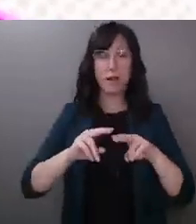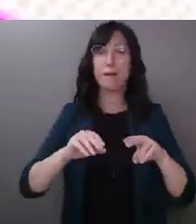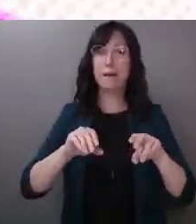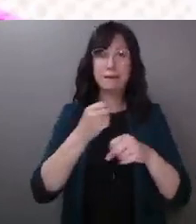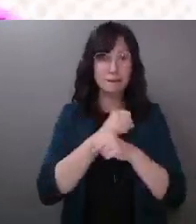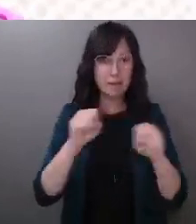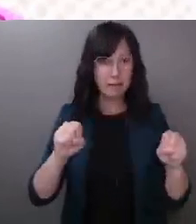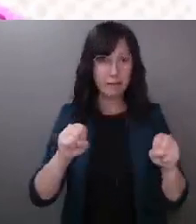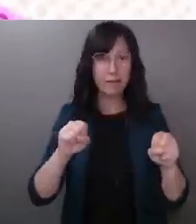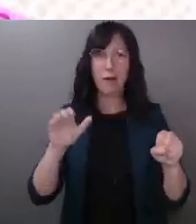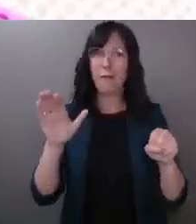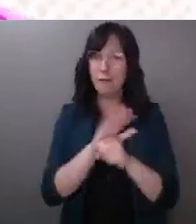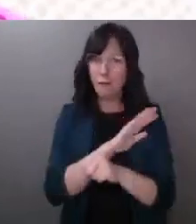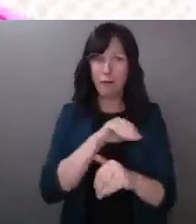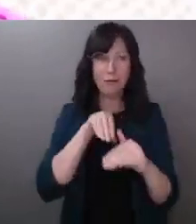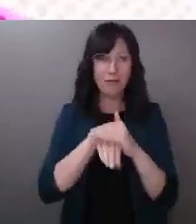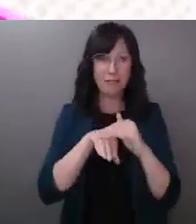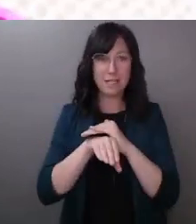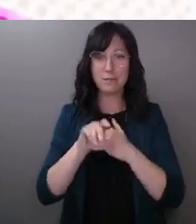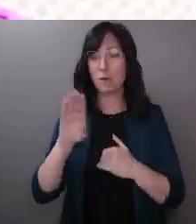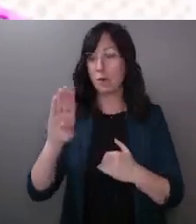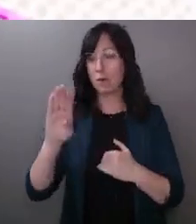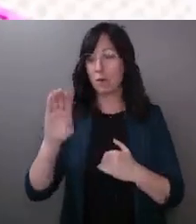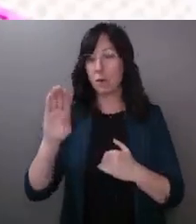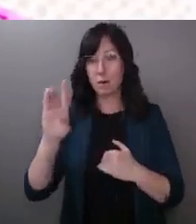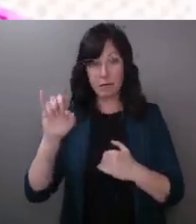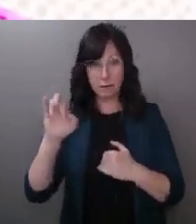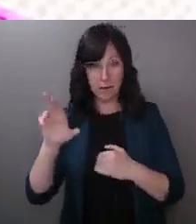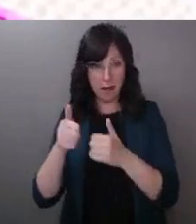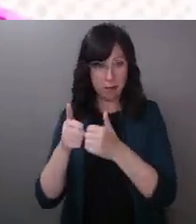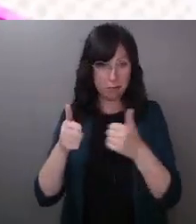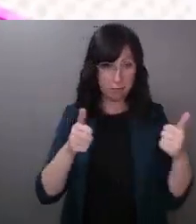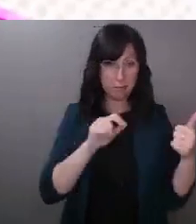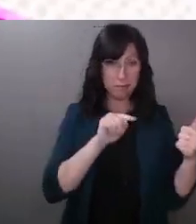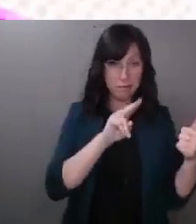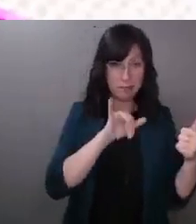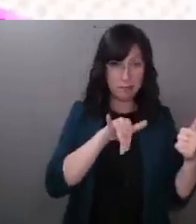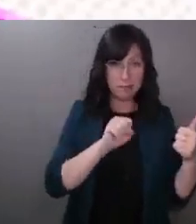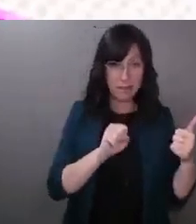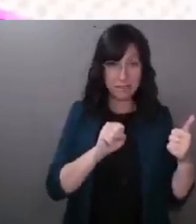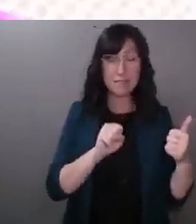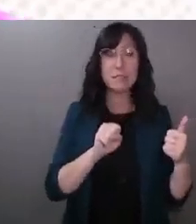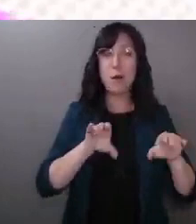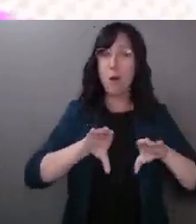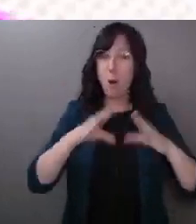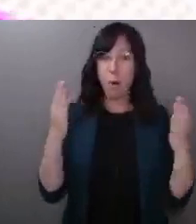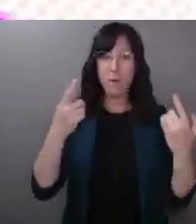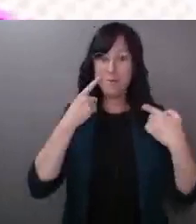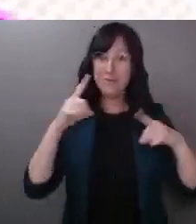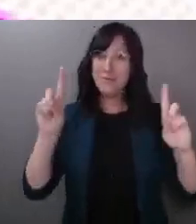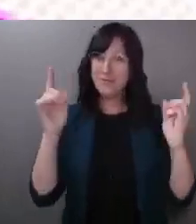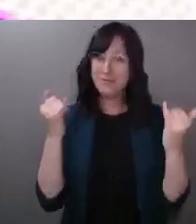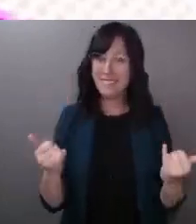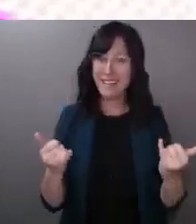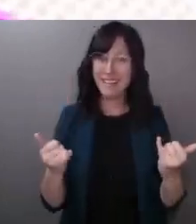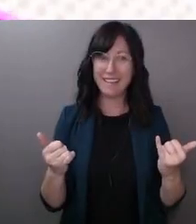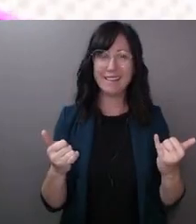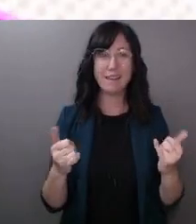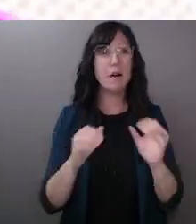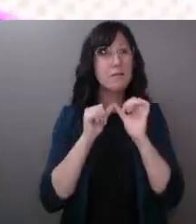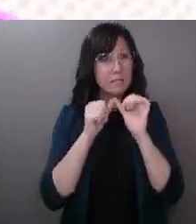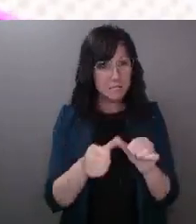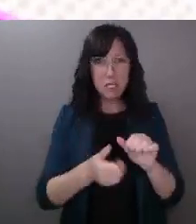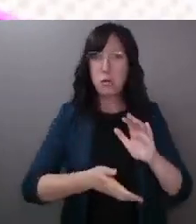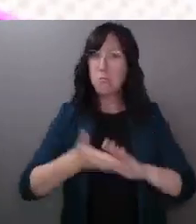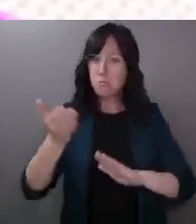service between Tunney's Pasture and Blair stations launched successfully this morning. It continues to